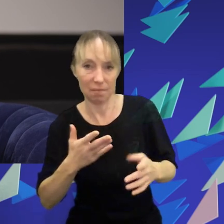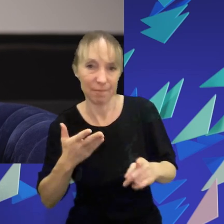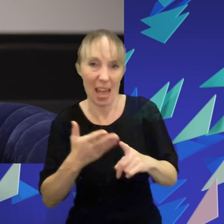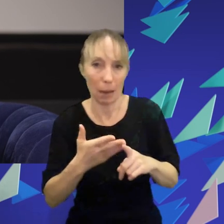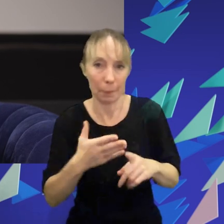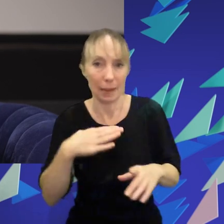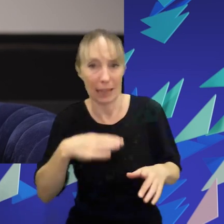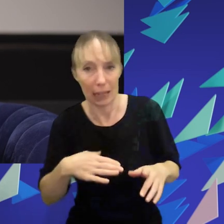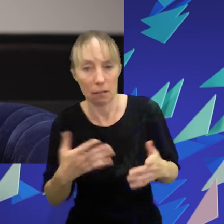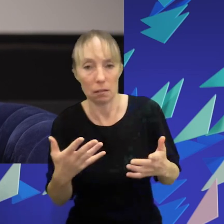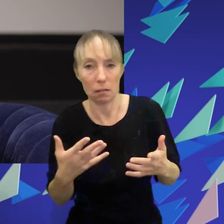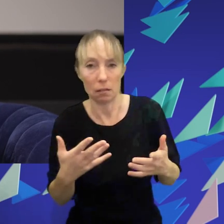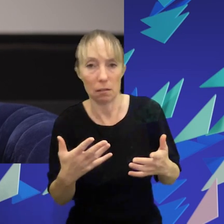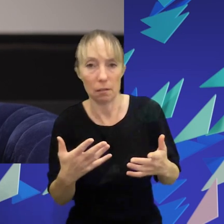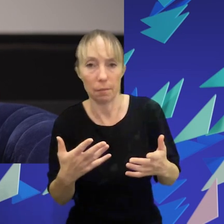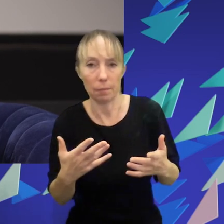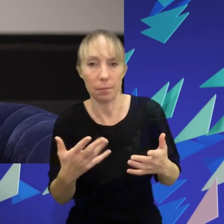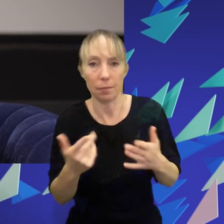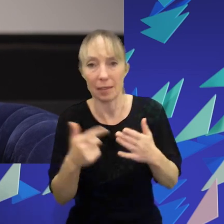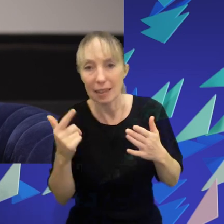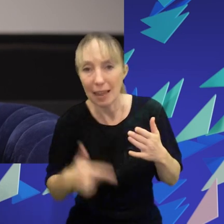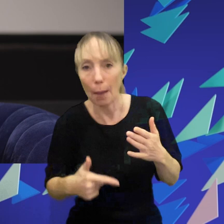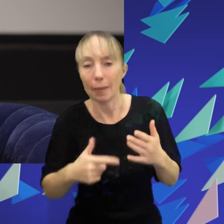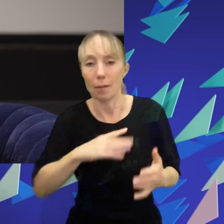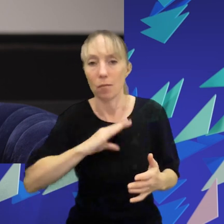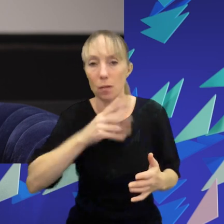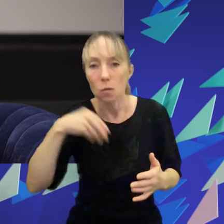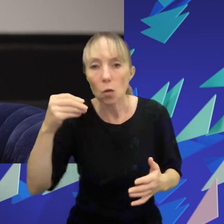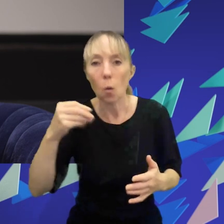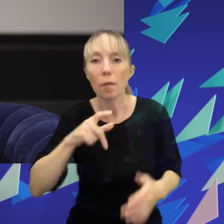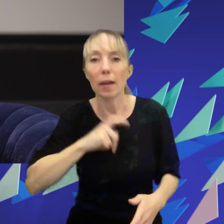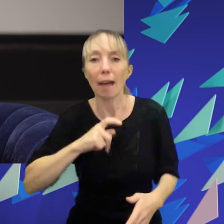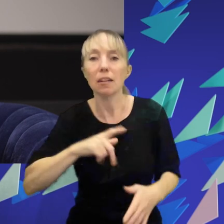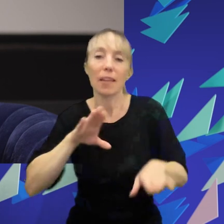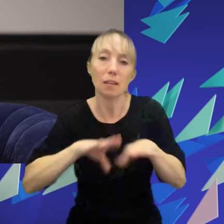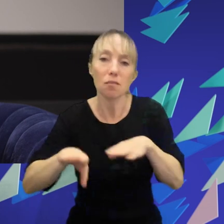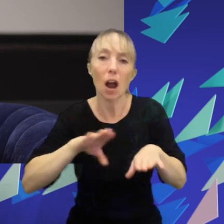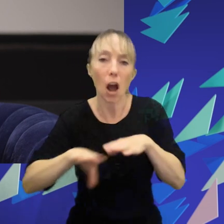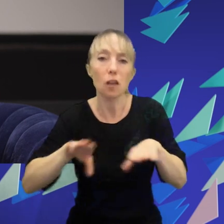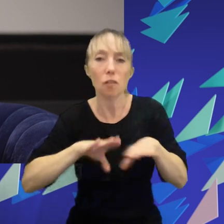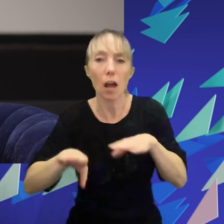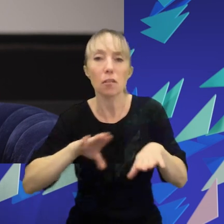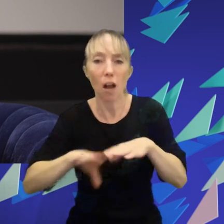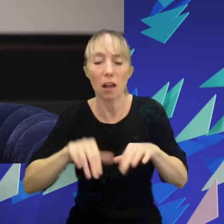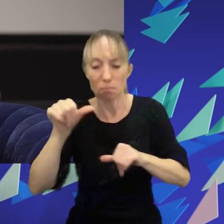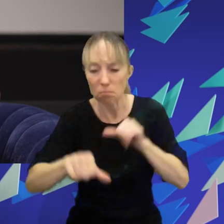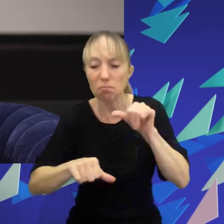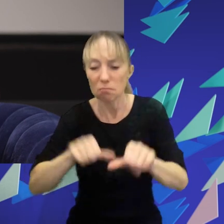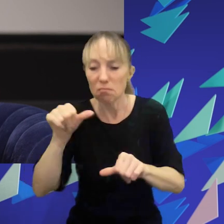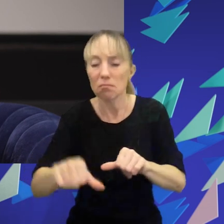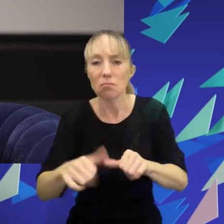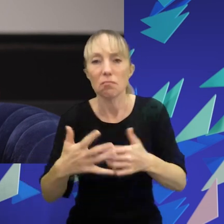what they need, the depth and the soul of them. Then to rehearse mechanically,